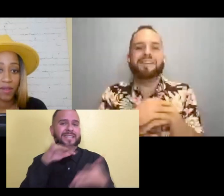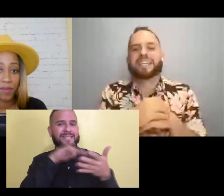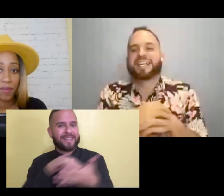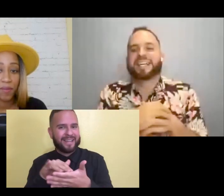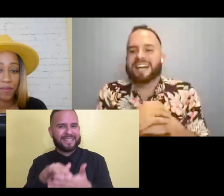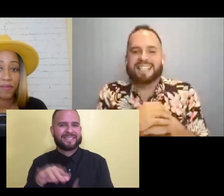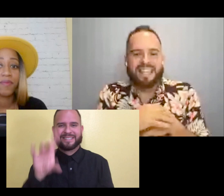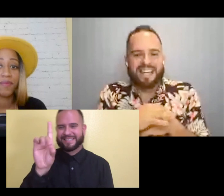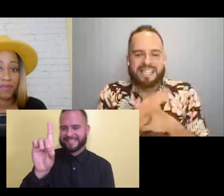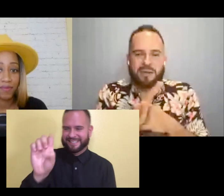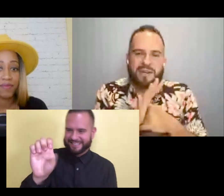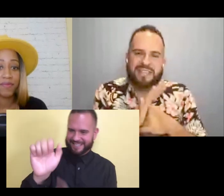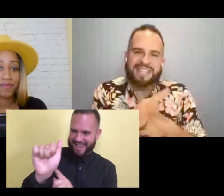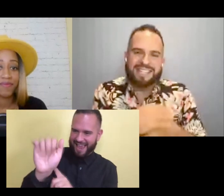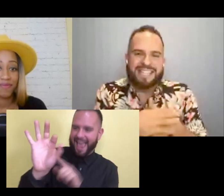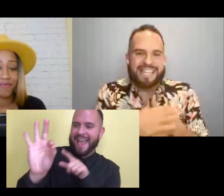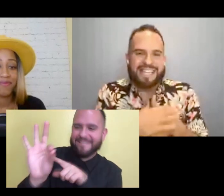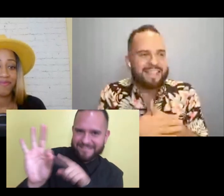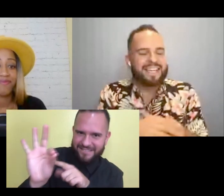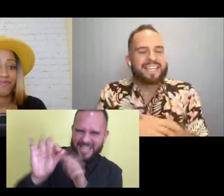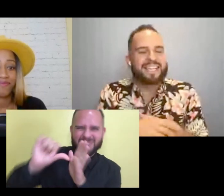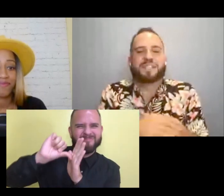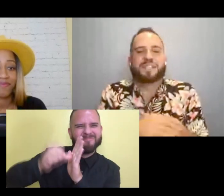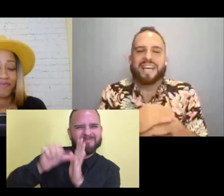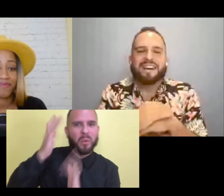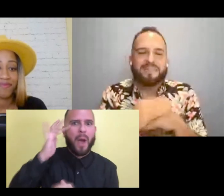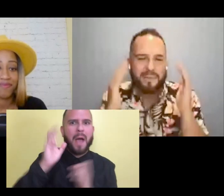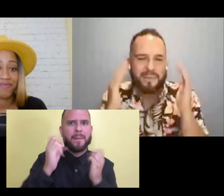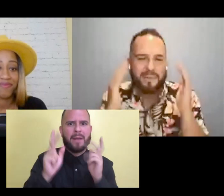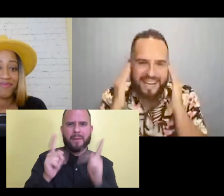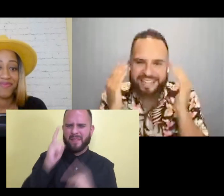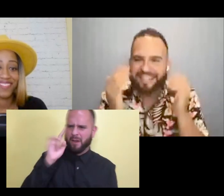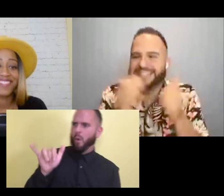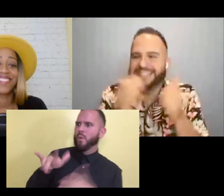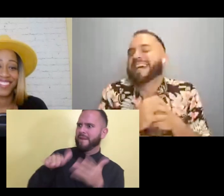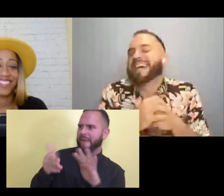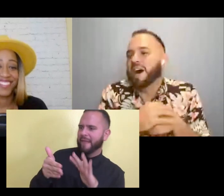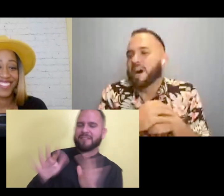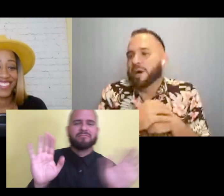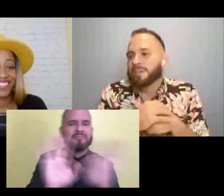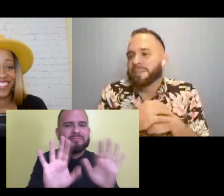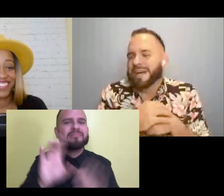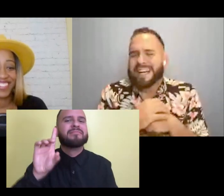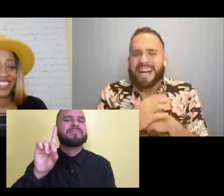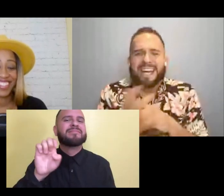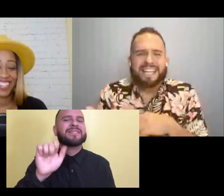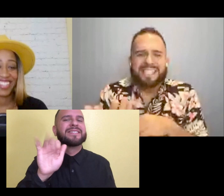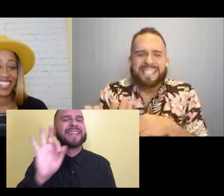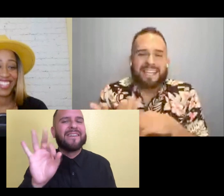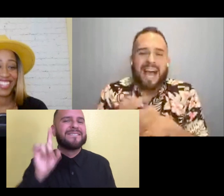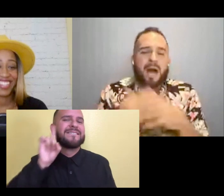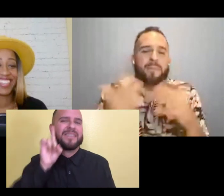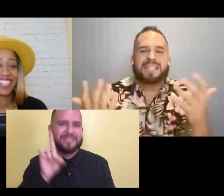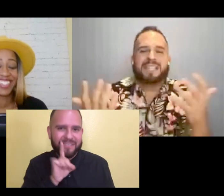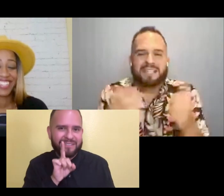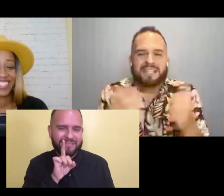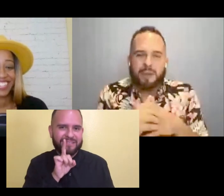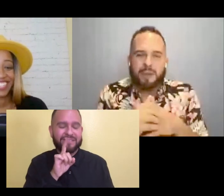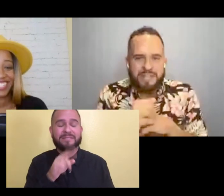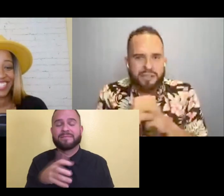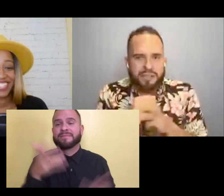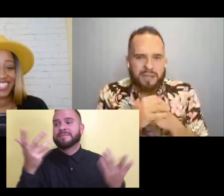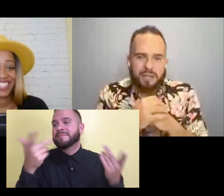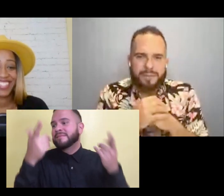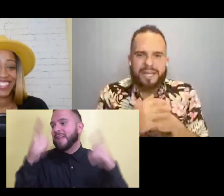DEAF. I gotta say that because everybody thinks I say deaf. So deaf people that can't hear. And I just happened to land in